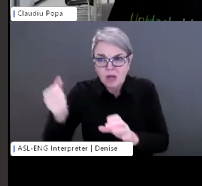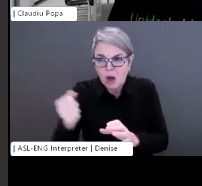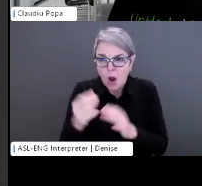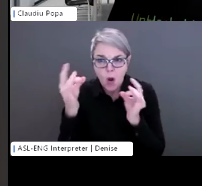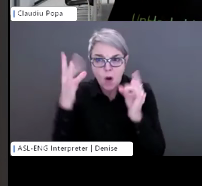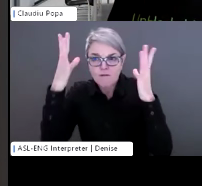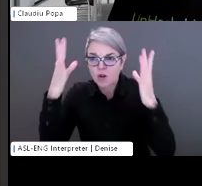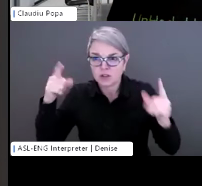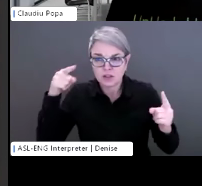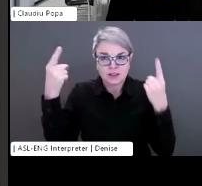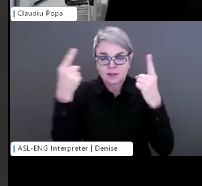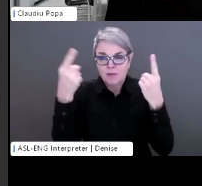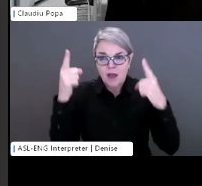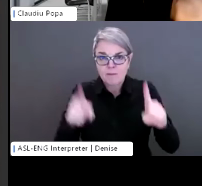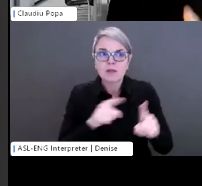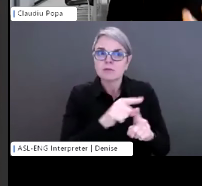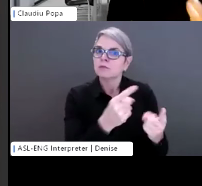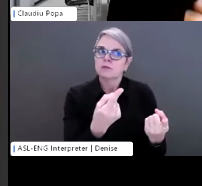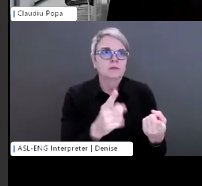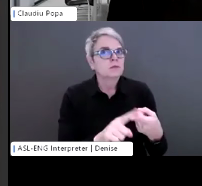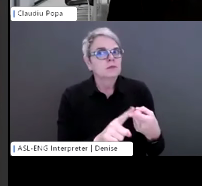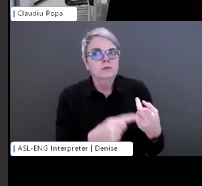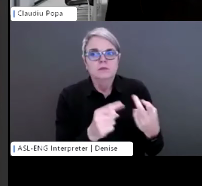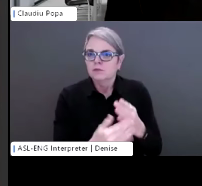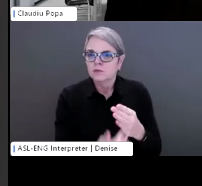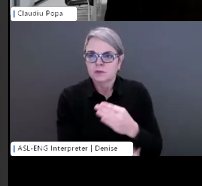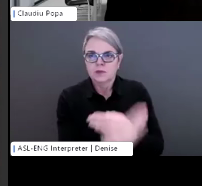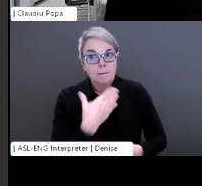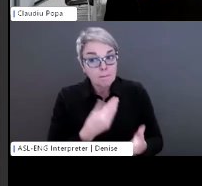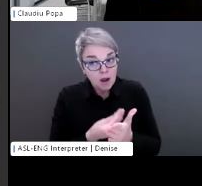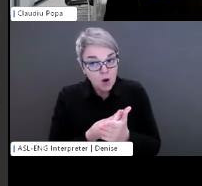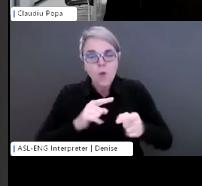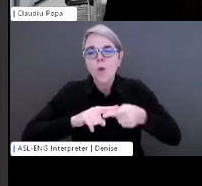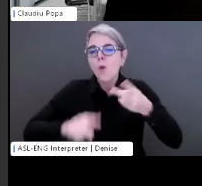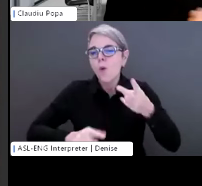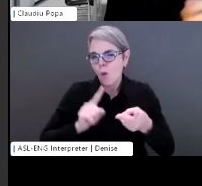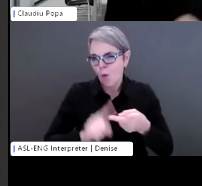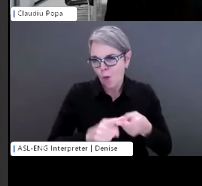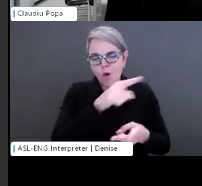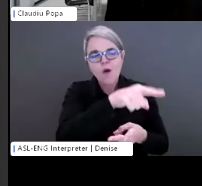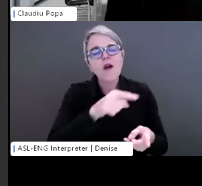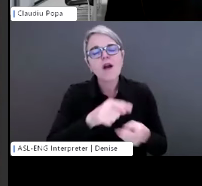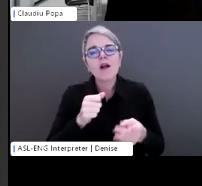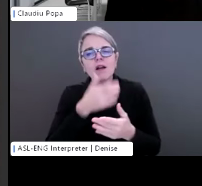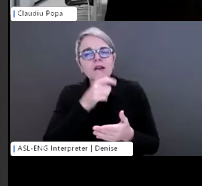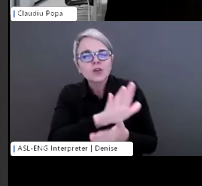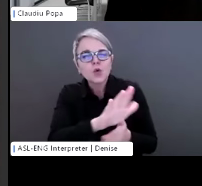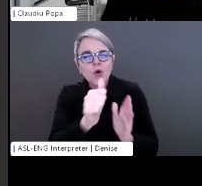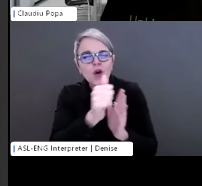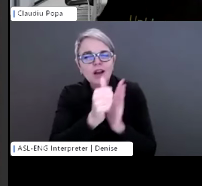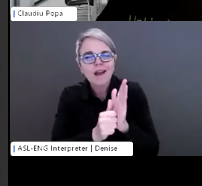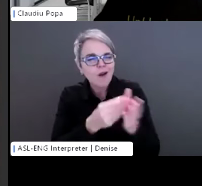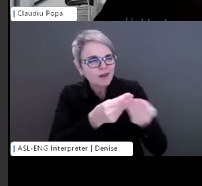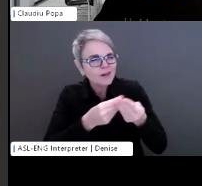or give us access to their account. That's going to be their vehicle. And depending on what they choose to do,